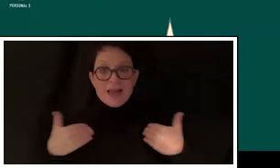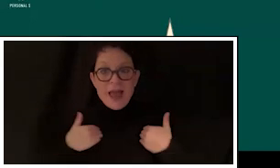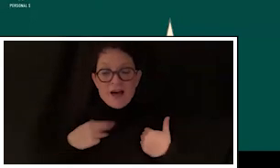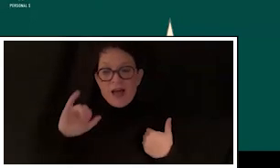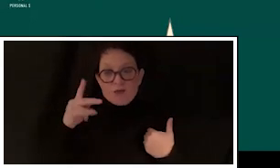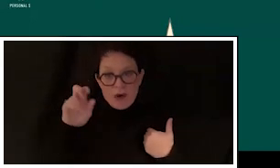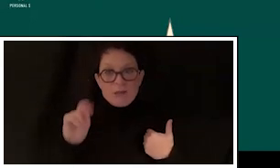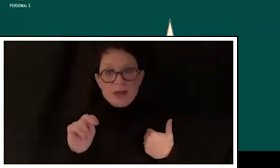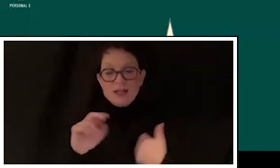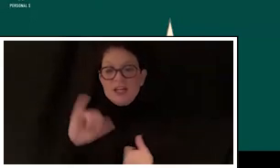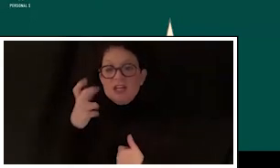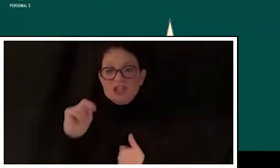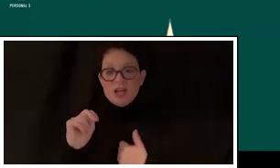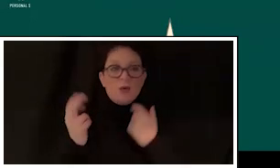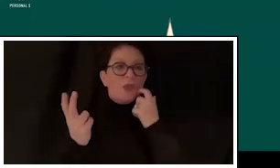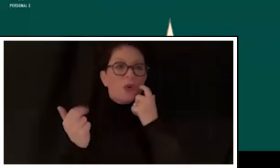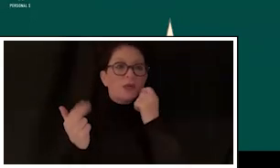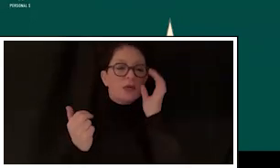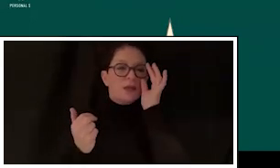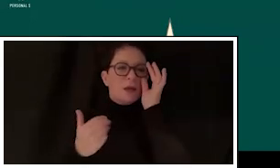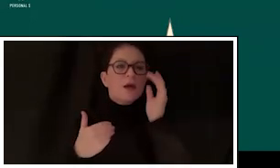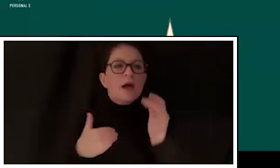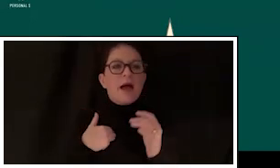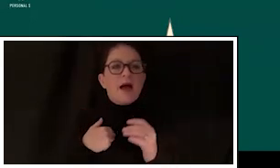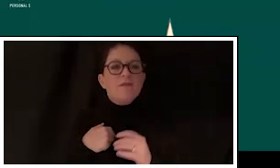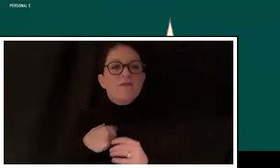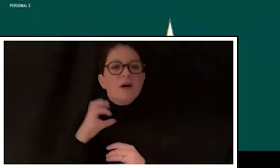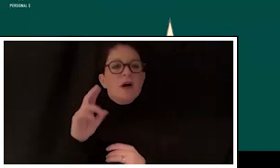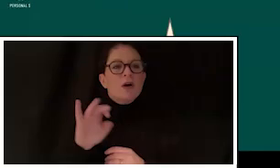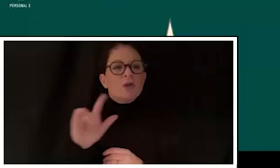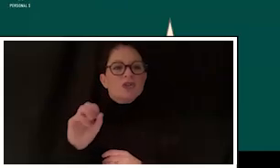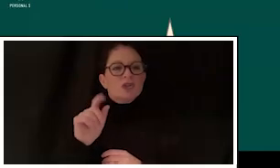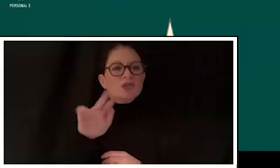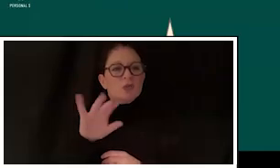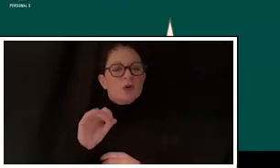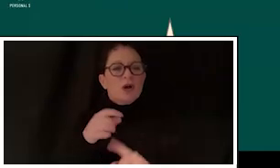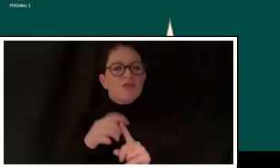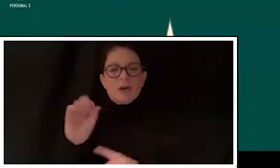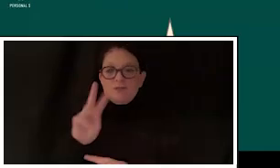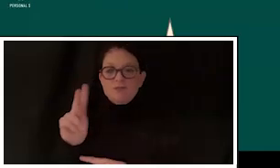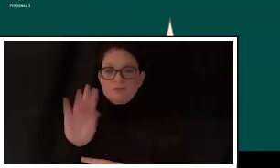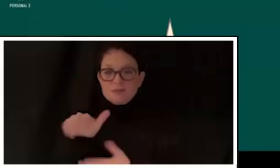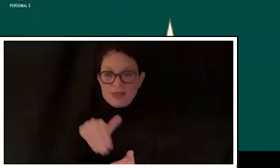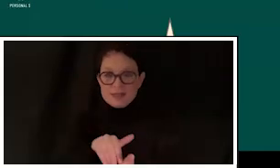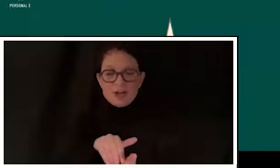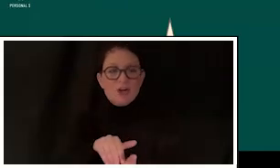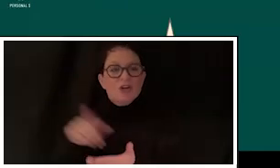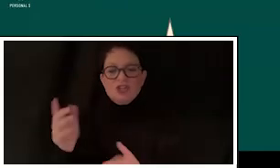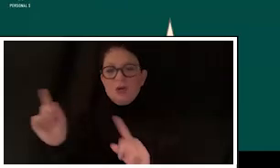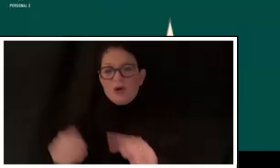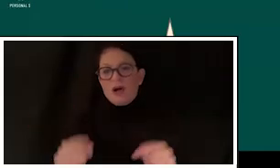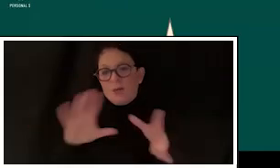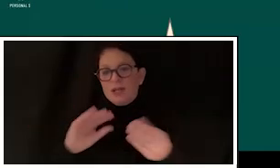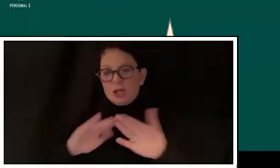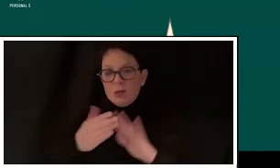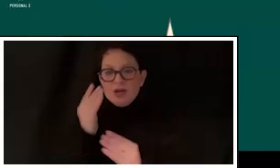Ripon. In January on the 13th, we'll have Crystal Cerullo come from Sherlock Center and share a little